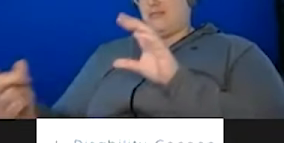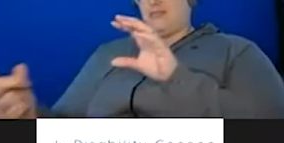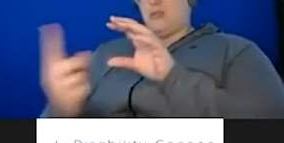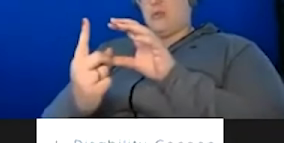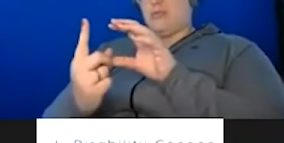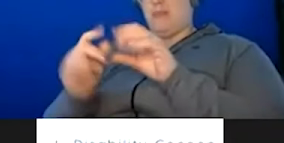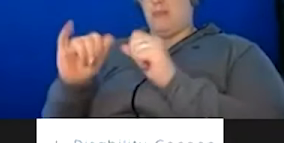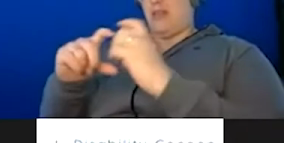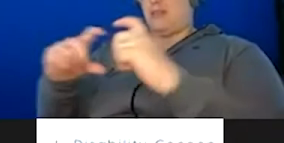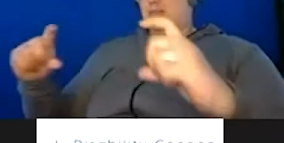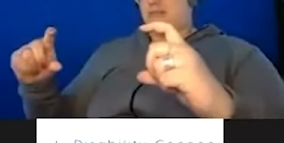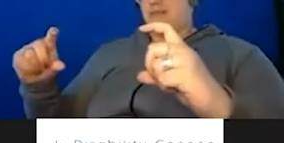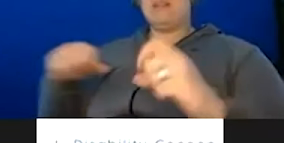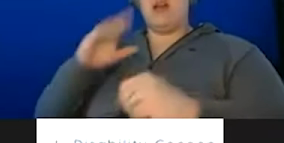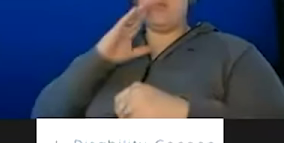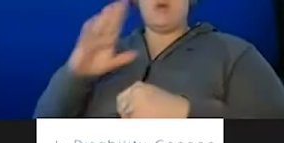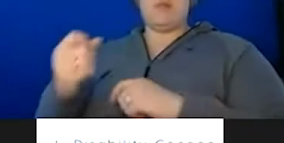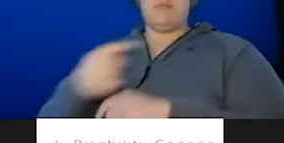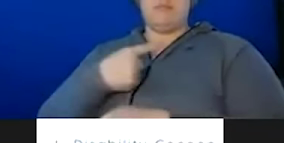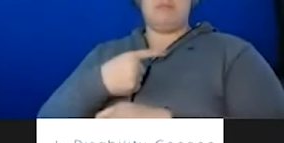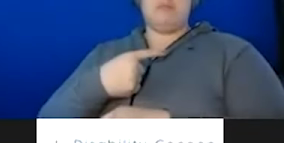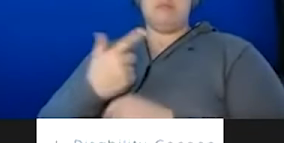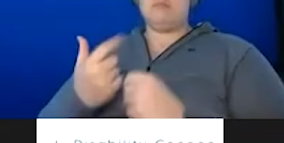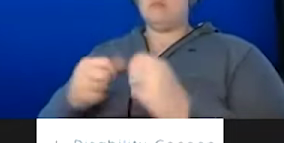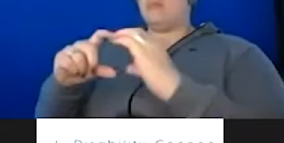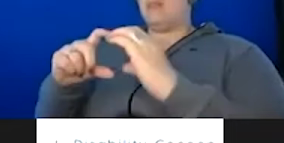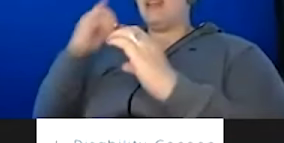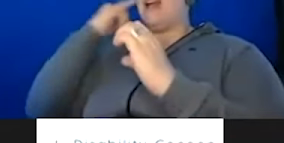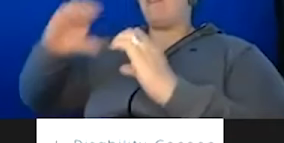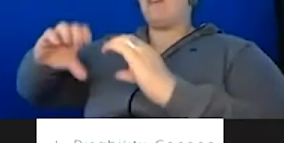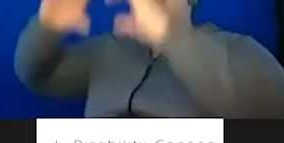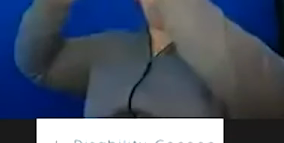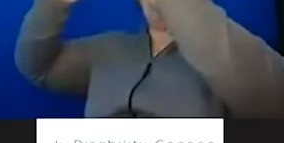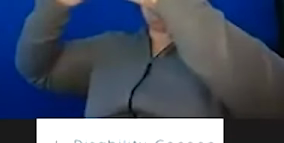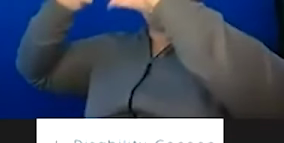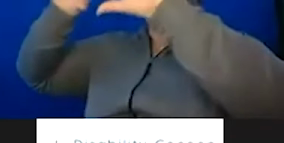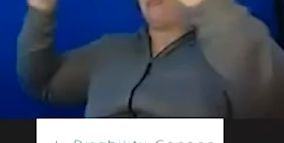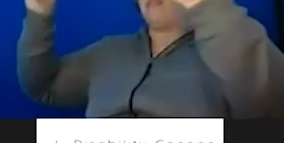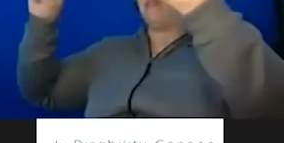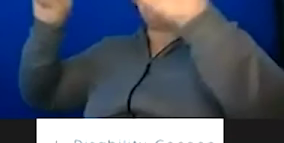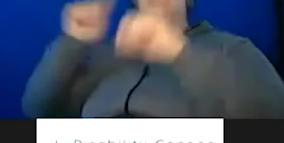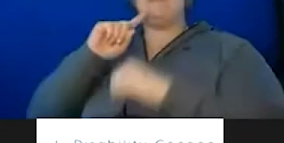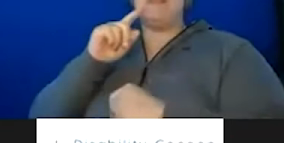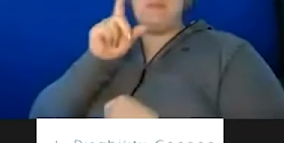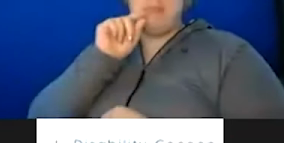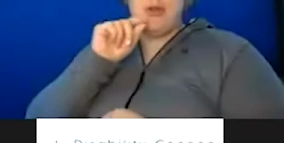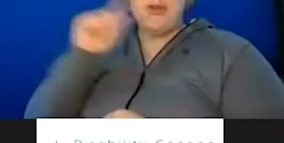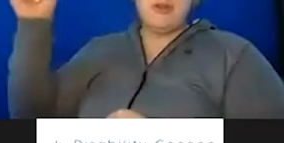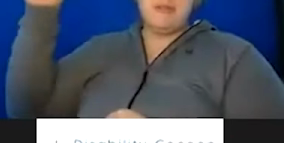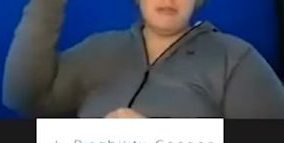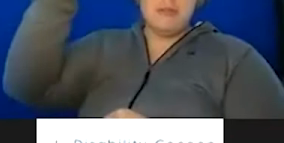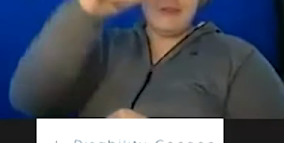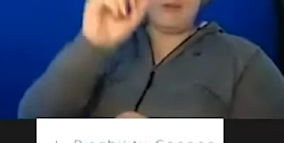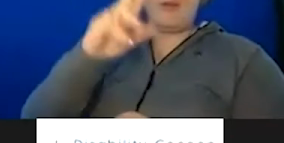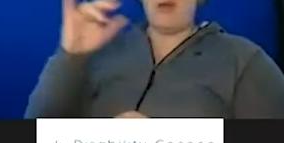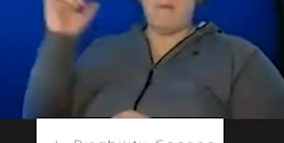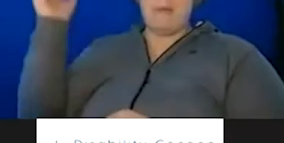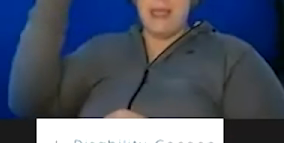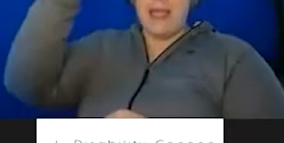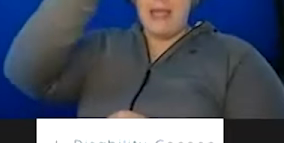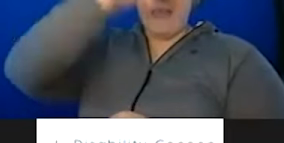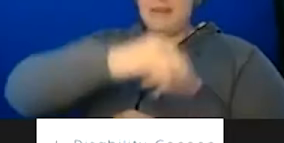my smartphone or my tablet. Now, a couple things to keep in mind there. Because